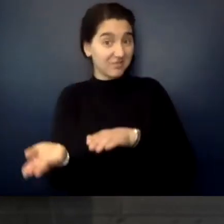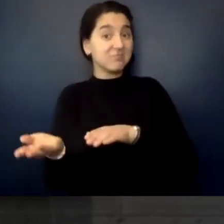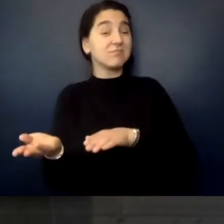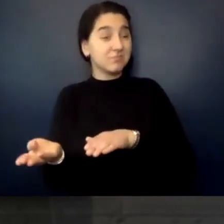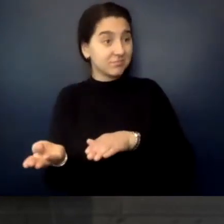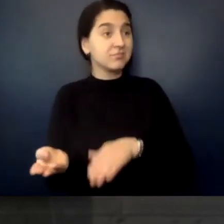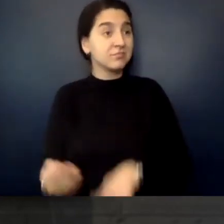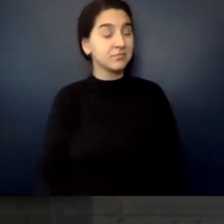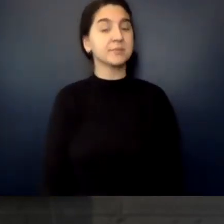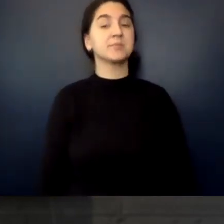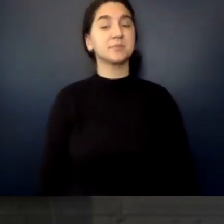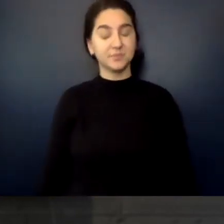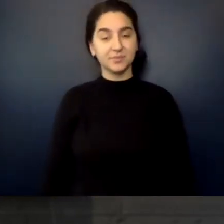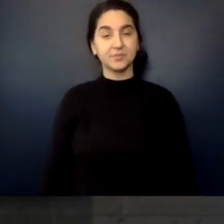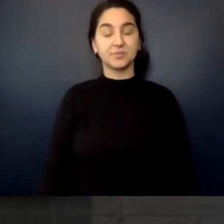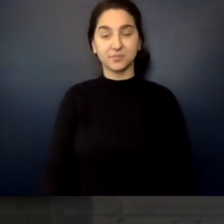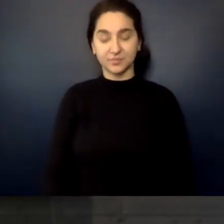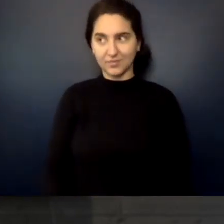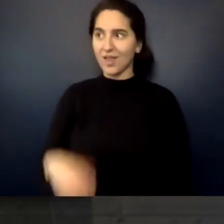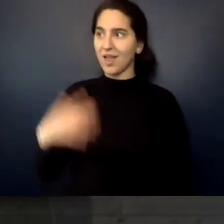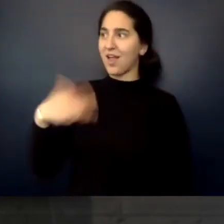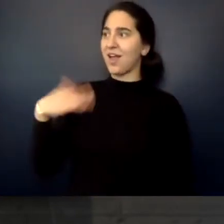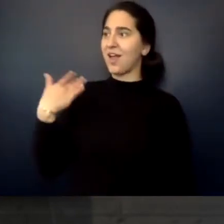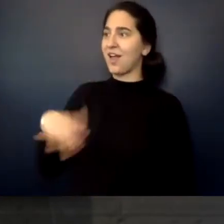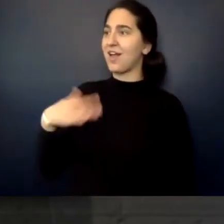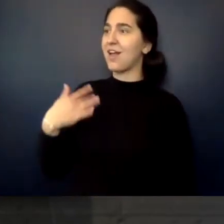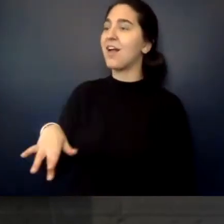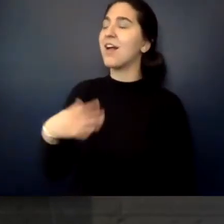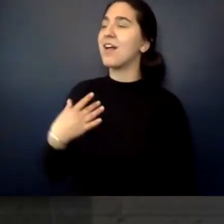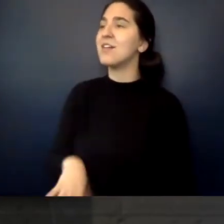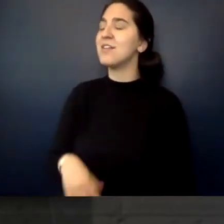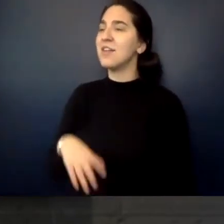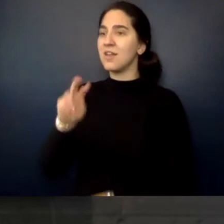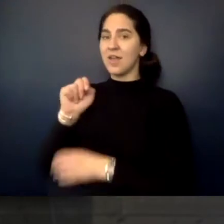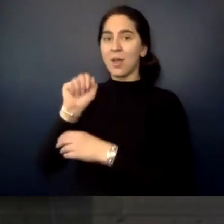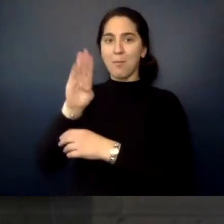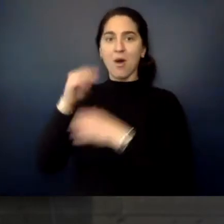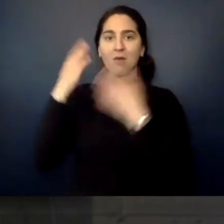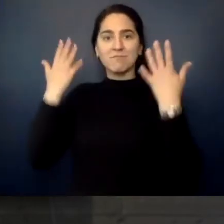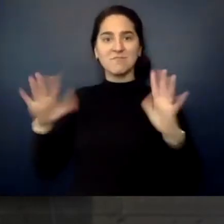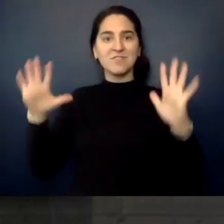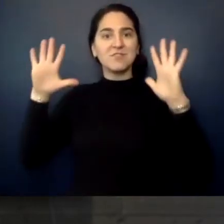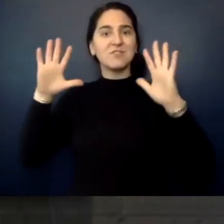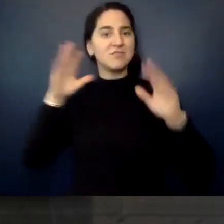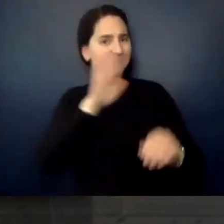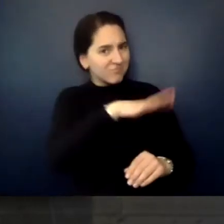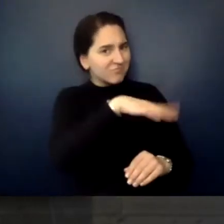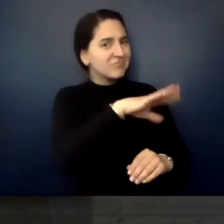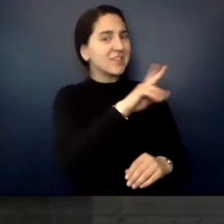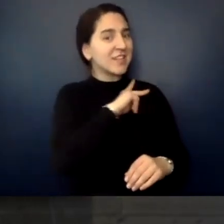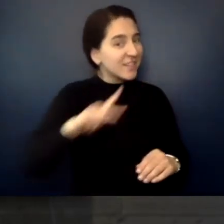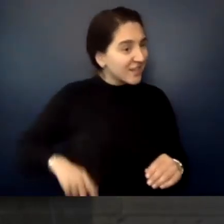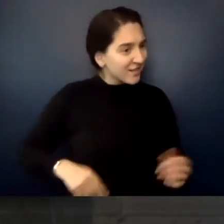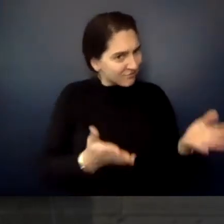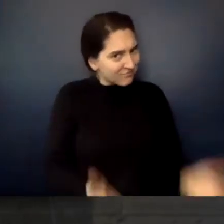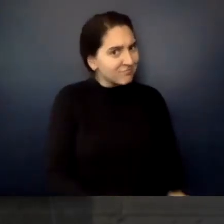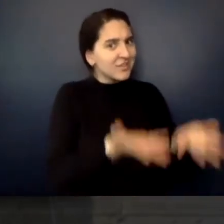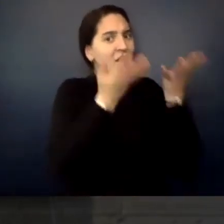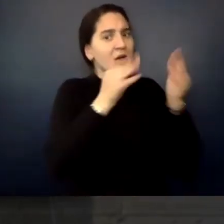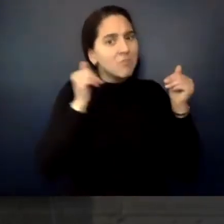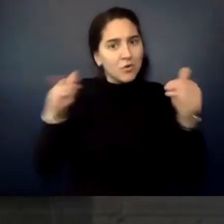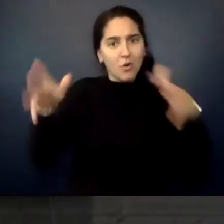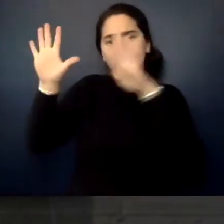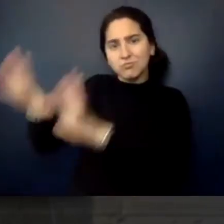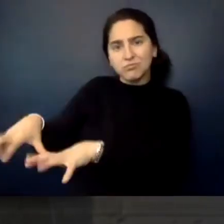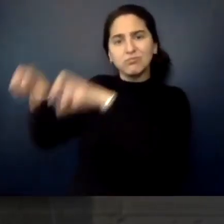As soon as Jezebel heard that Naboth had been stoned to death, she said to Ahab, "Get up and take possession of the vineyard of Naboth